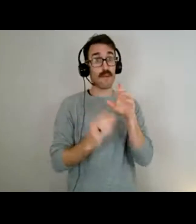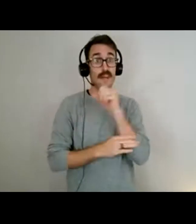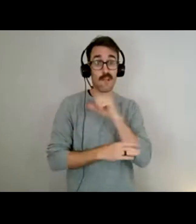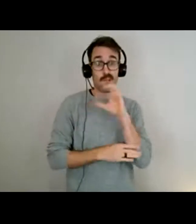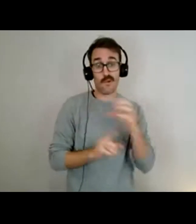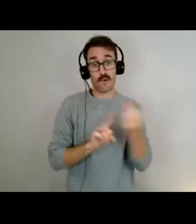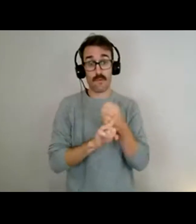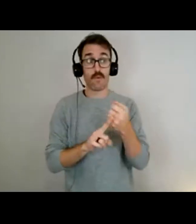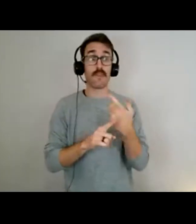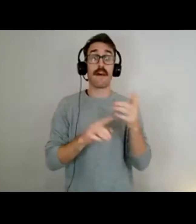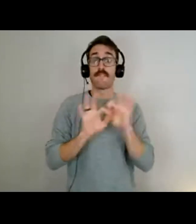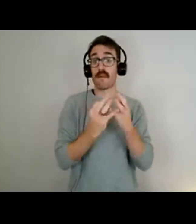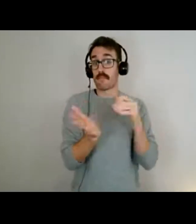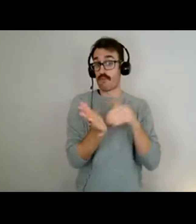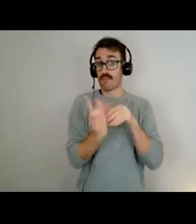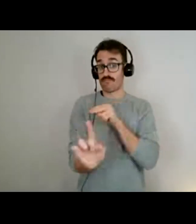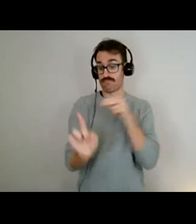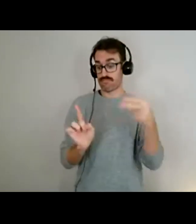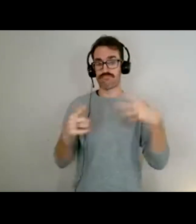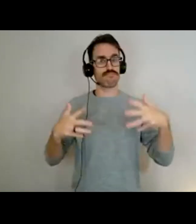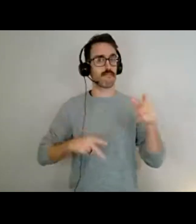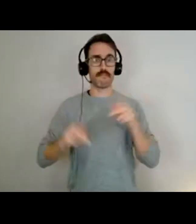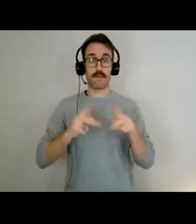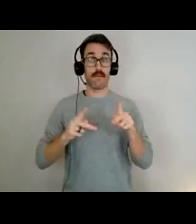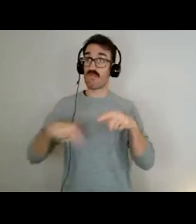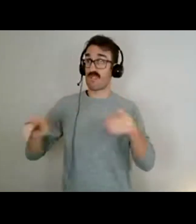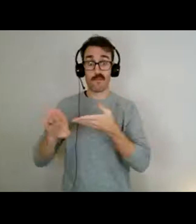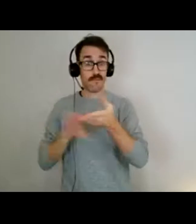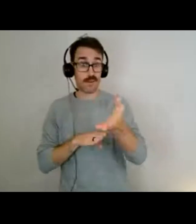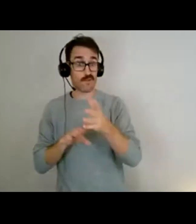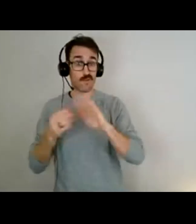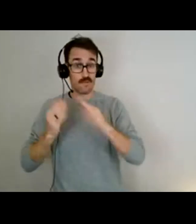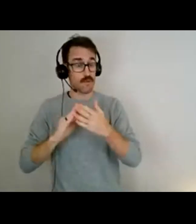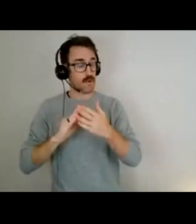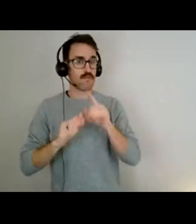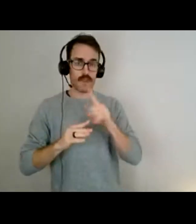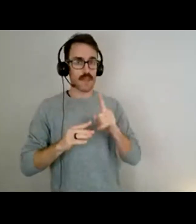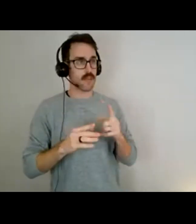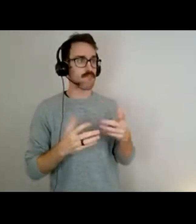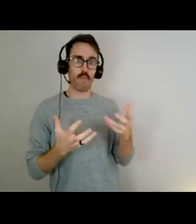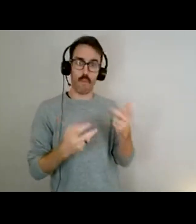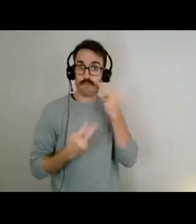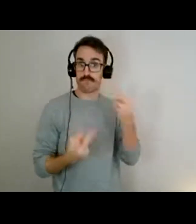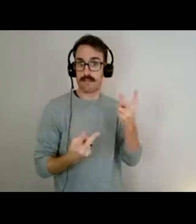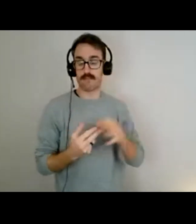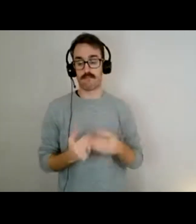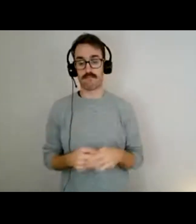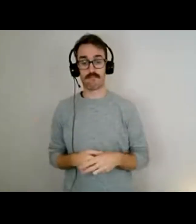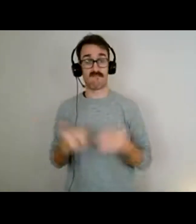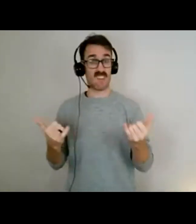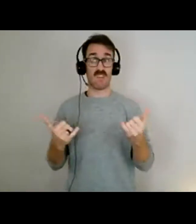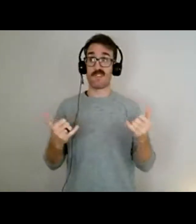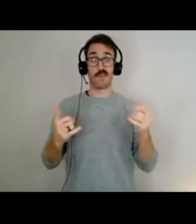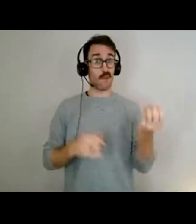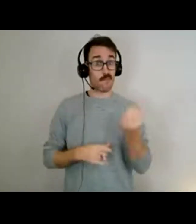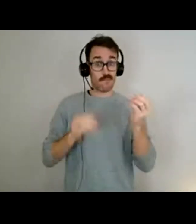physician's perspective, has been well received by the professional community. It has turned into a provincial webinar for Ontario aimed at